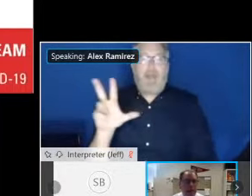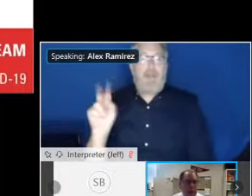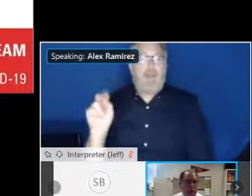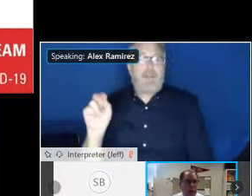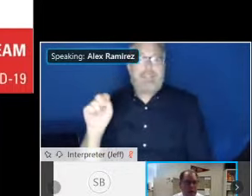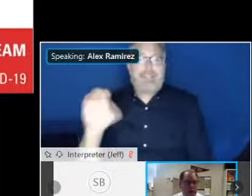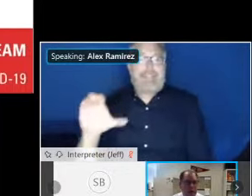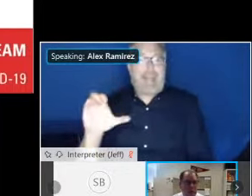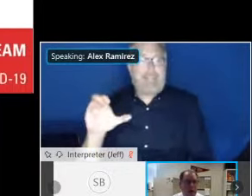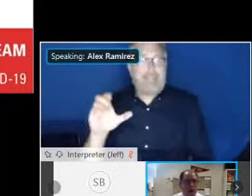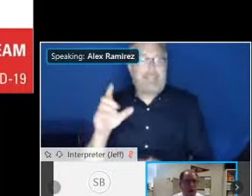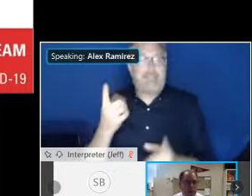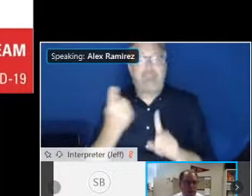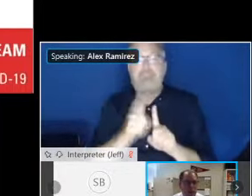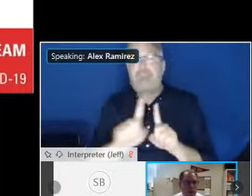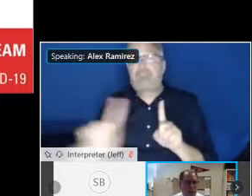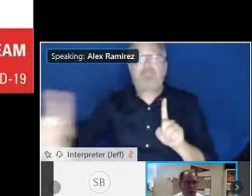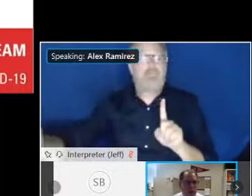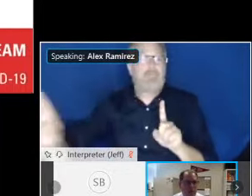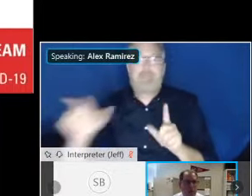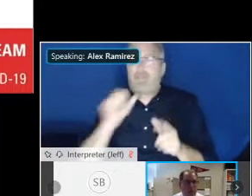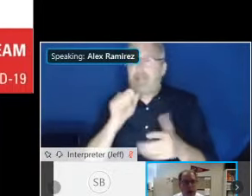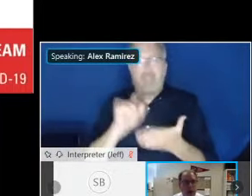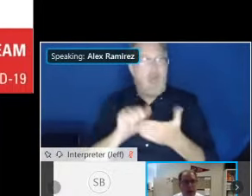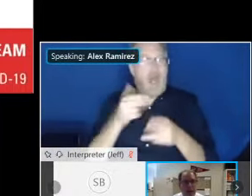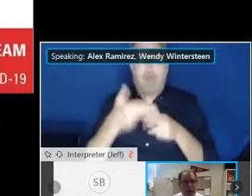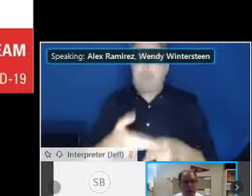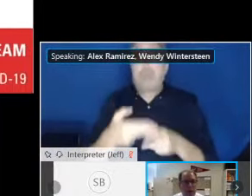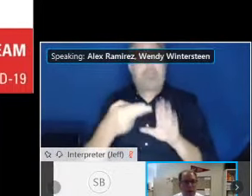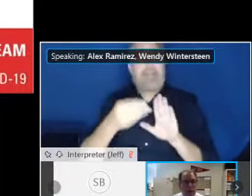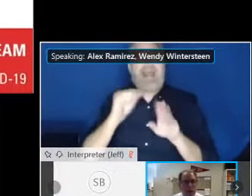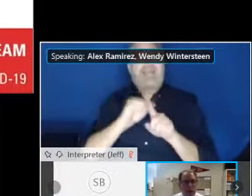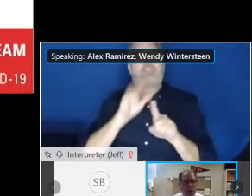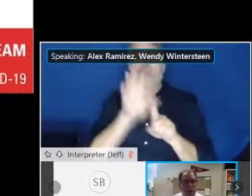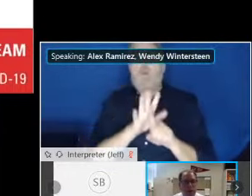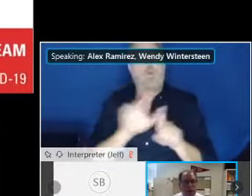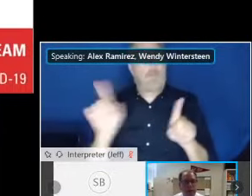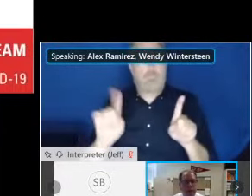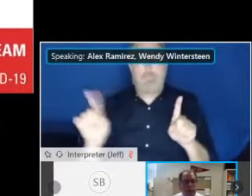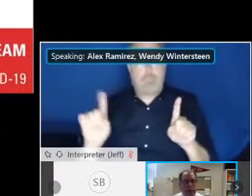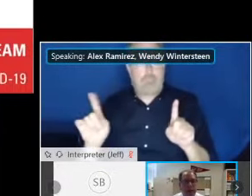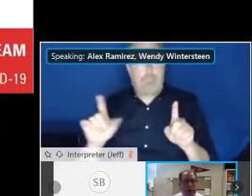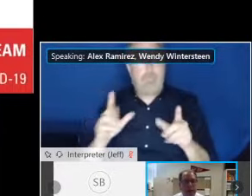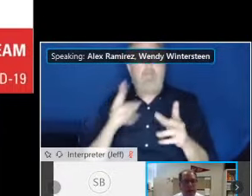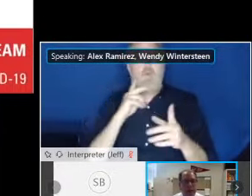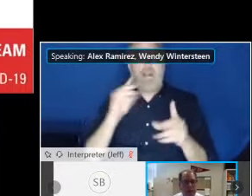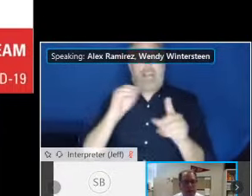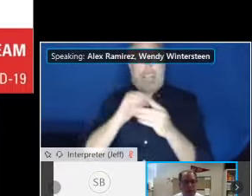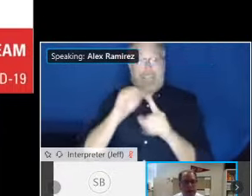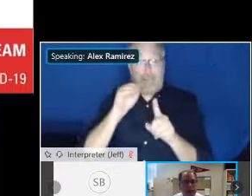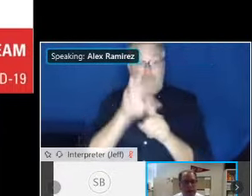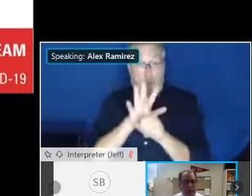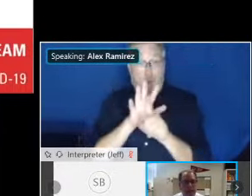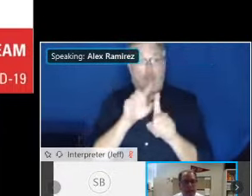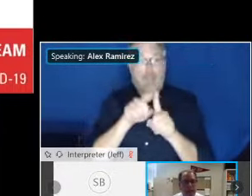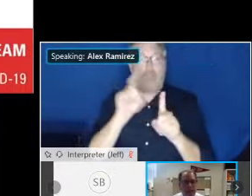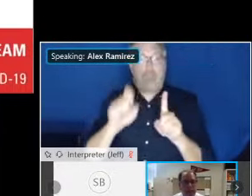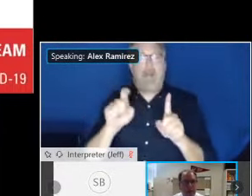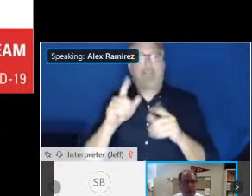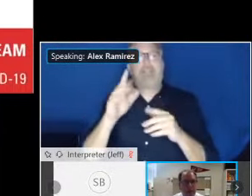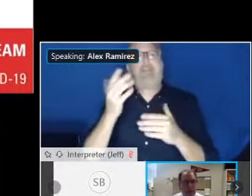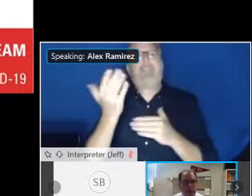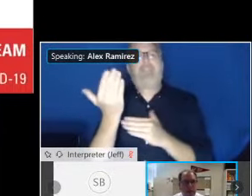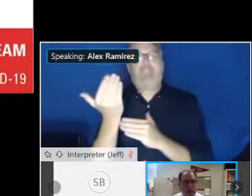time, that is not considered an exposure. To have that exposure, you really have to be at least 15 minutes